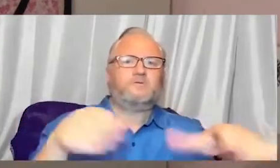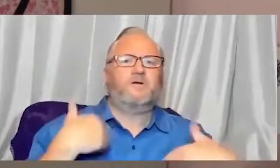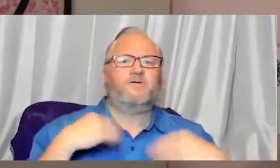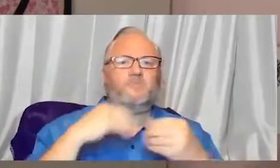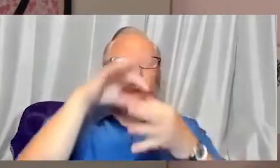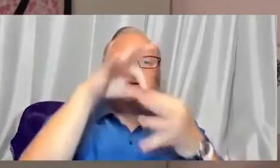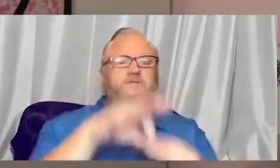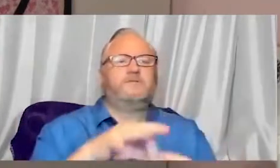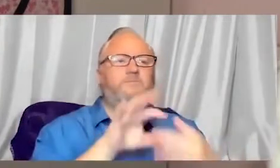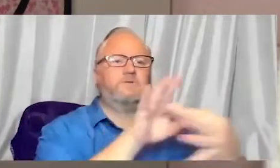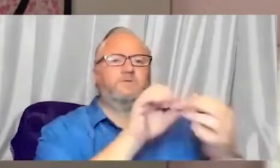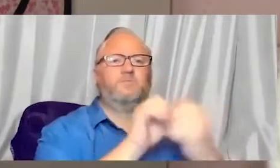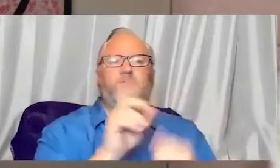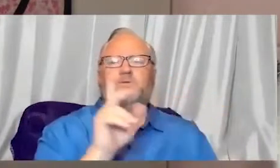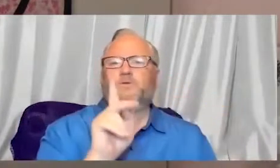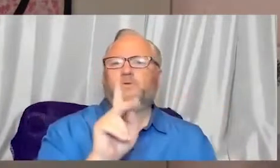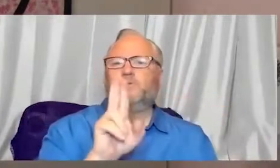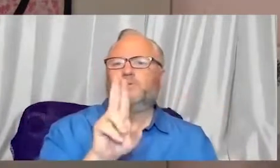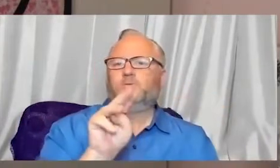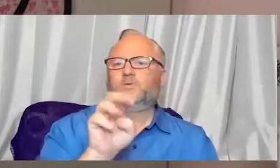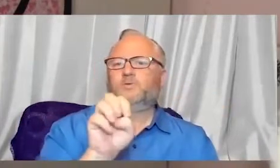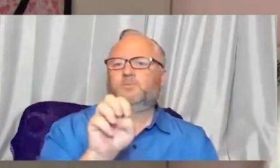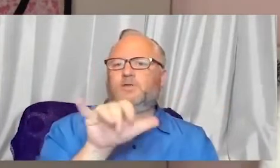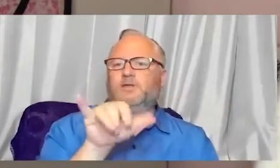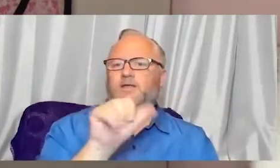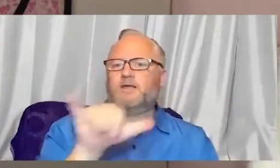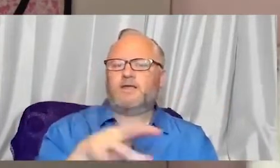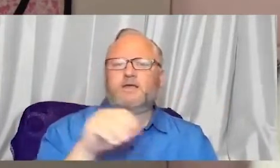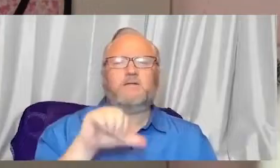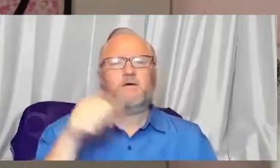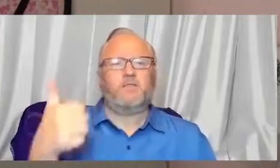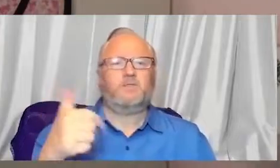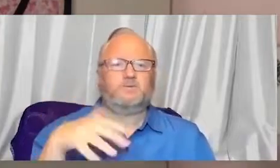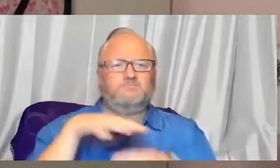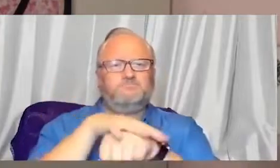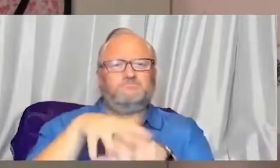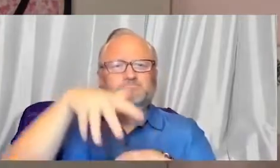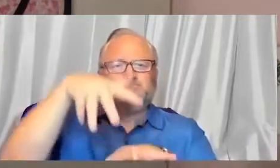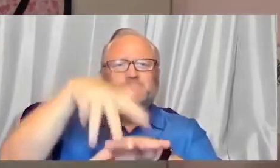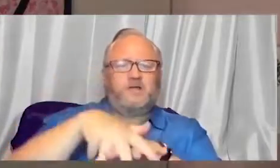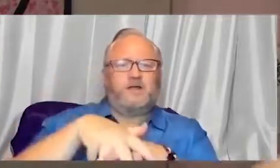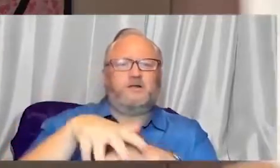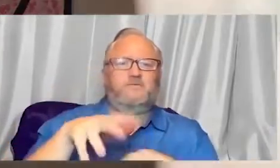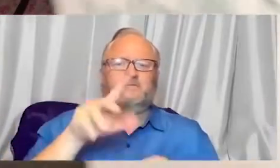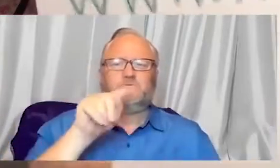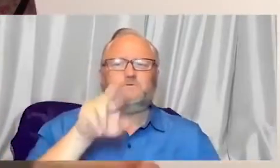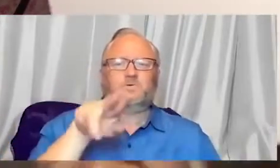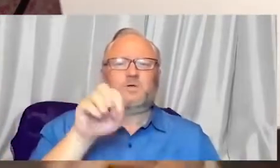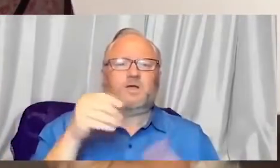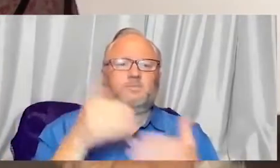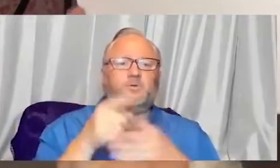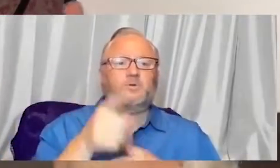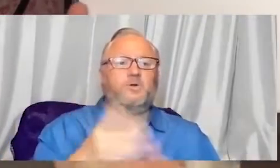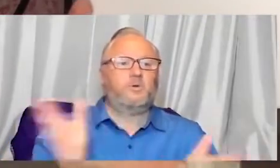with the Kumeyaay and also with the indigenous tribes near you. To learn more and begin, we urge you to go to